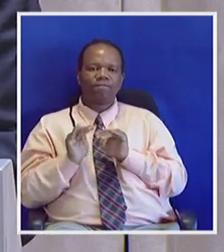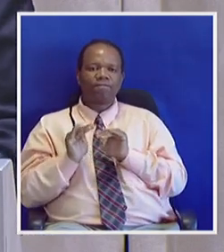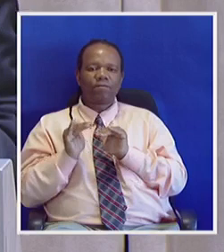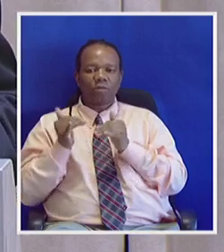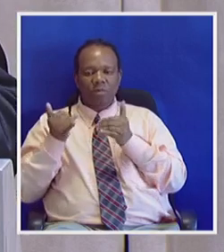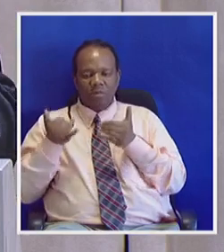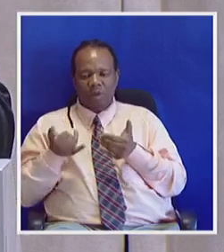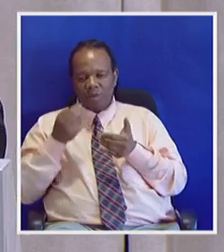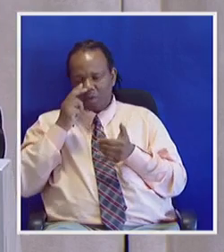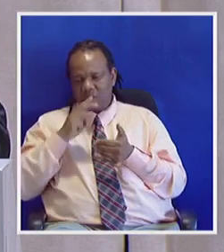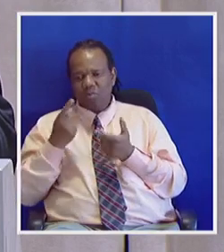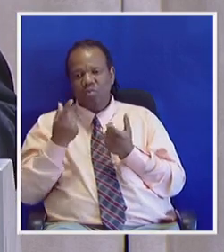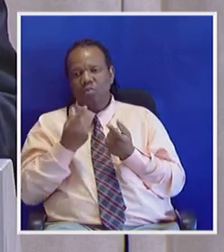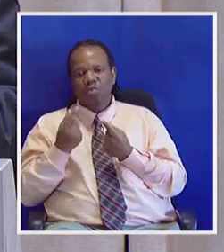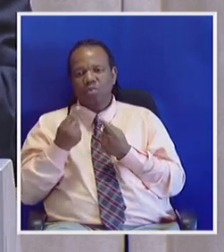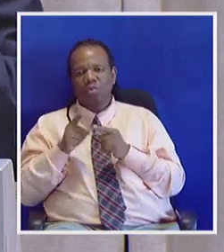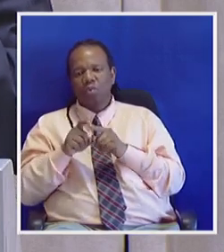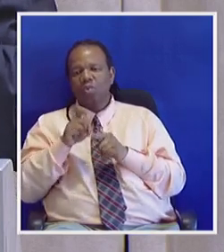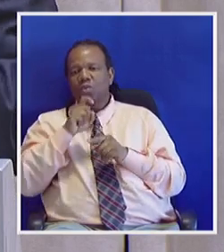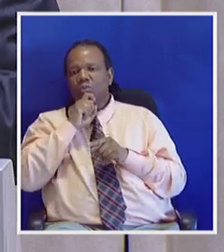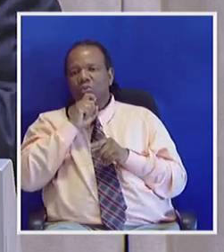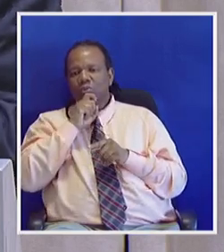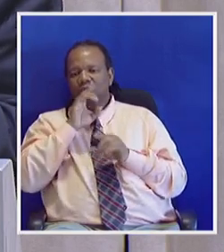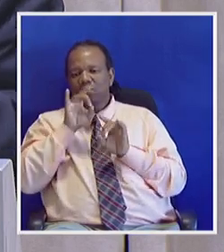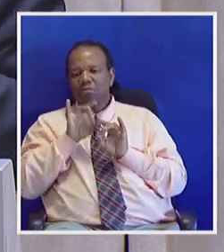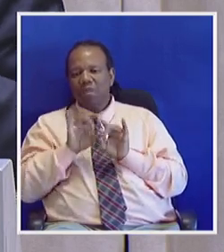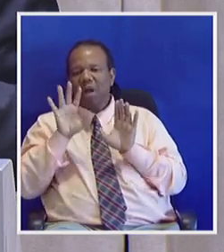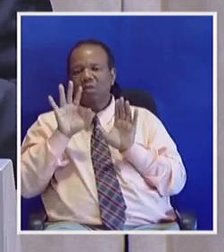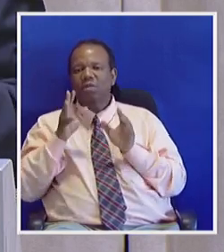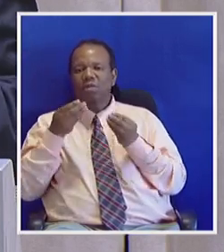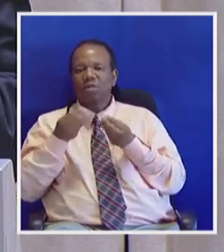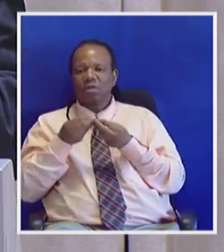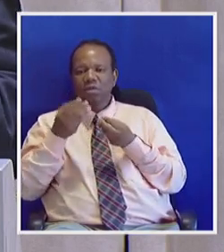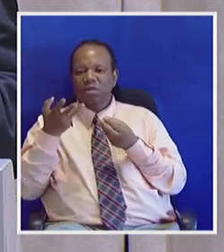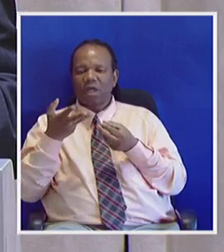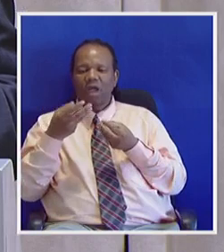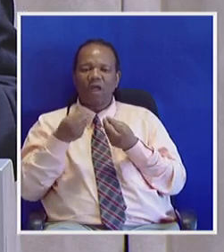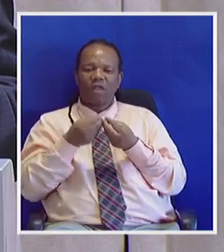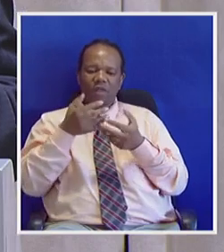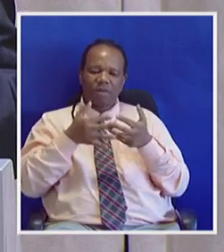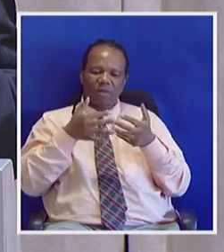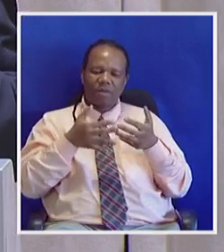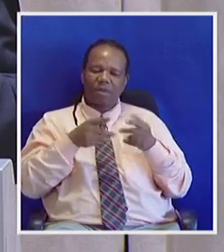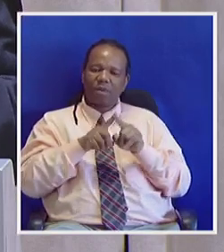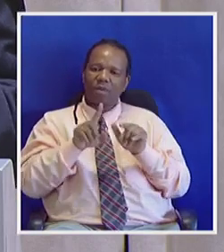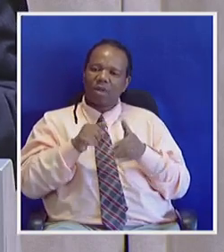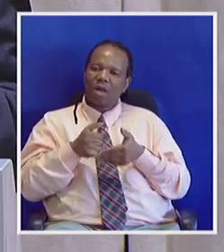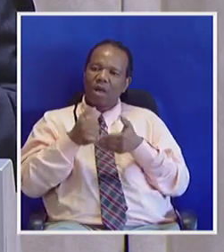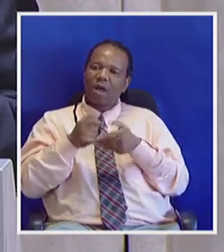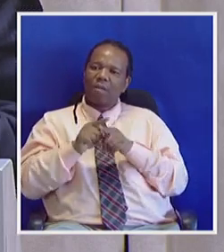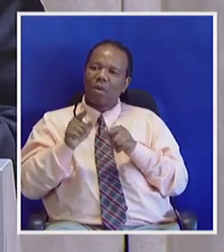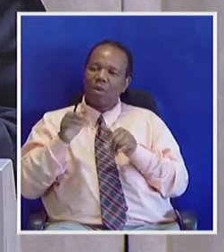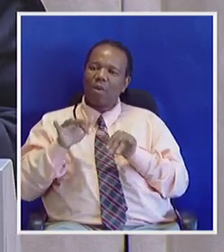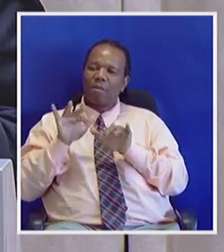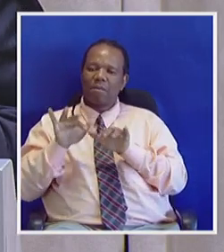to be smart, to be able to handle all this in a way that is going to increase the fortunes of South